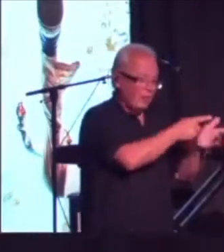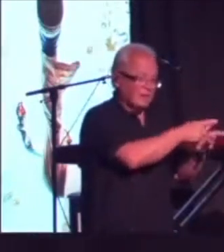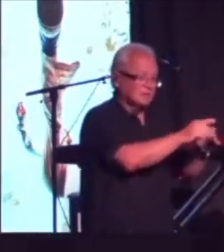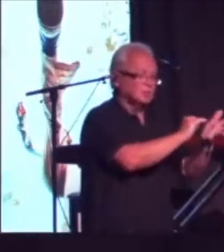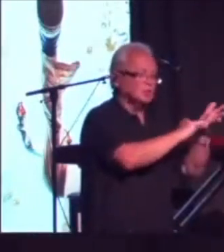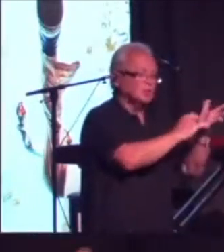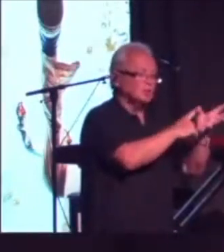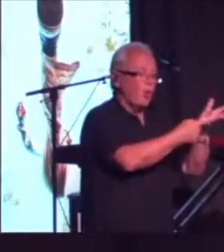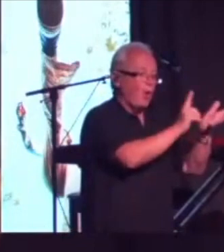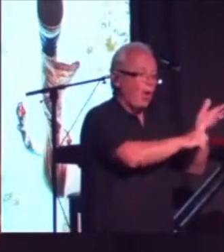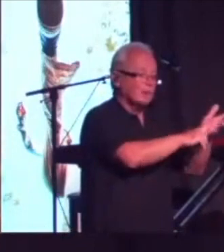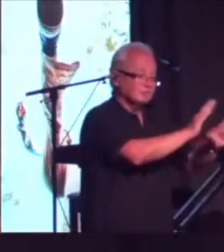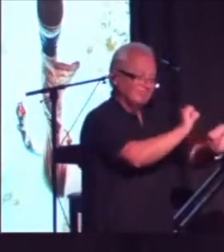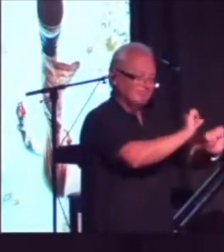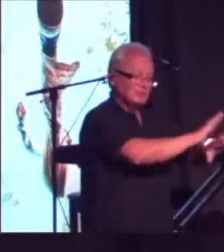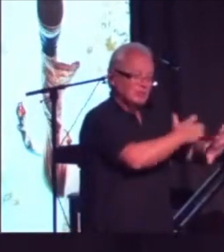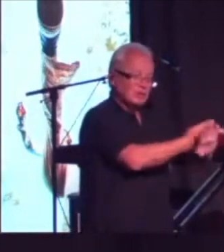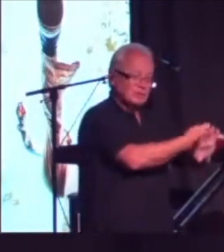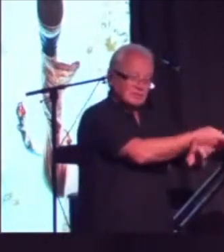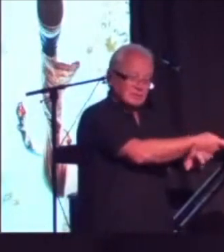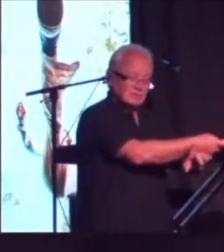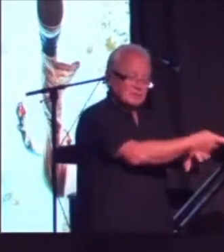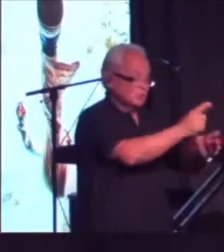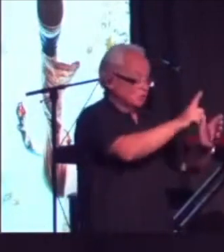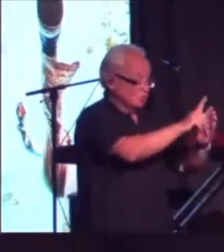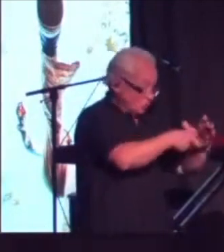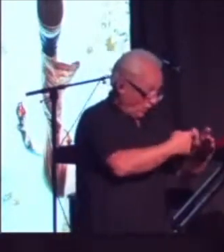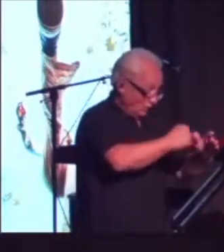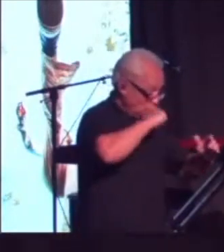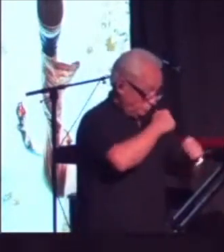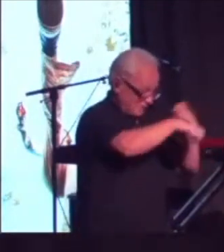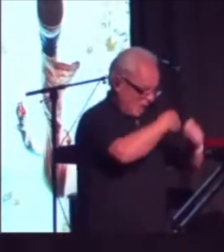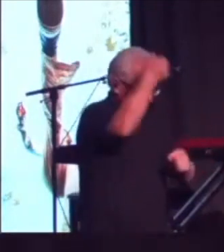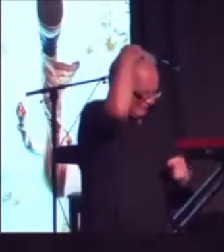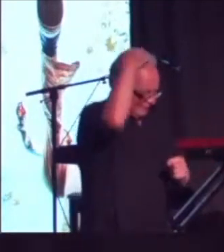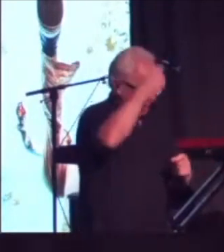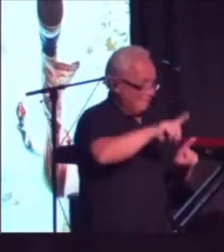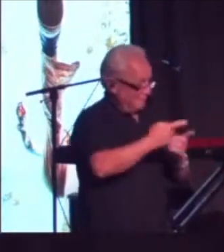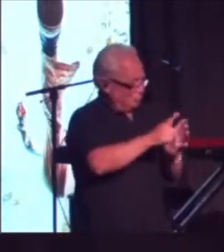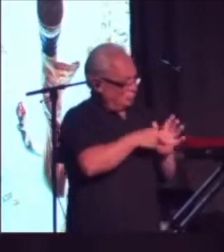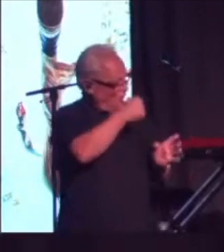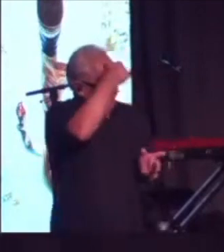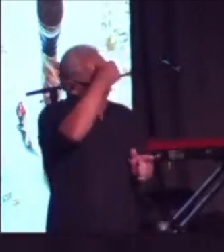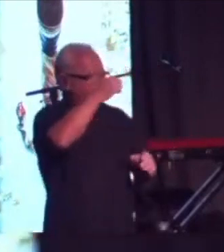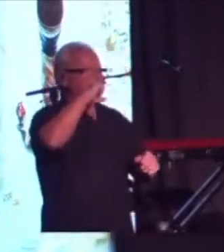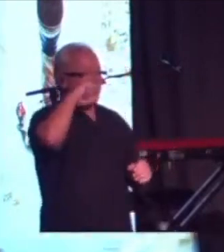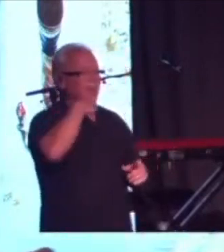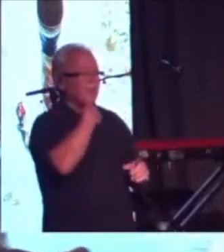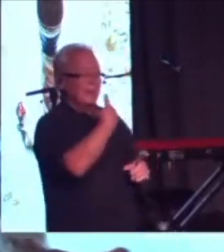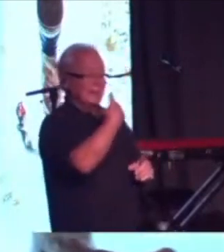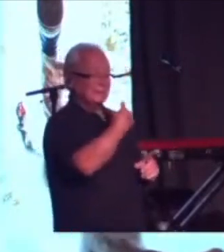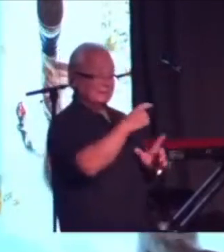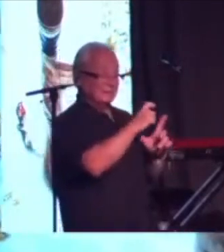And Jonathan knew that Jonathan should have been the heir to that throne, but he knew that it was going to be David. And yet in spite of that,